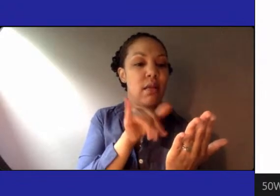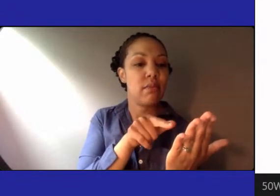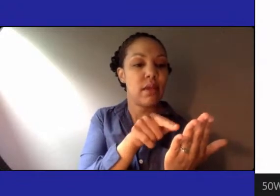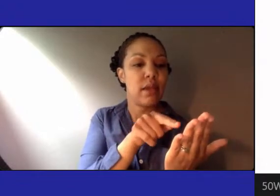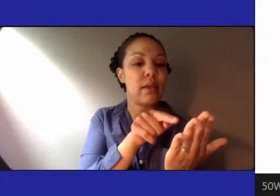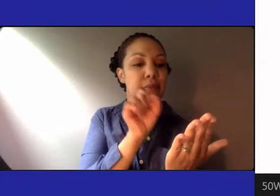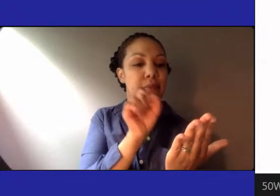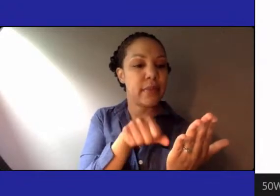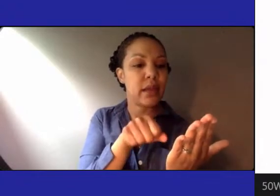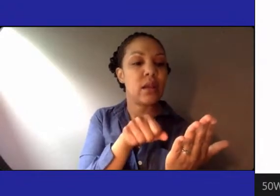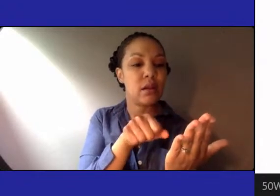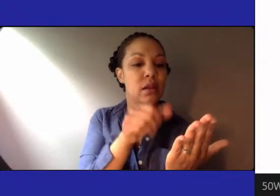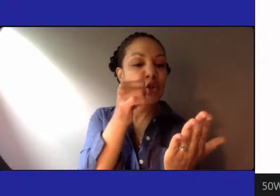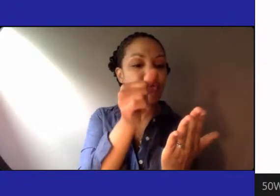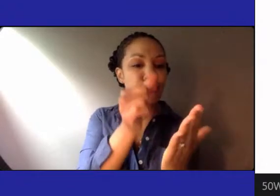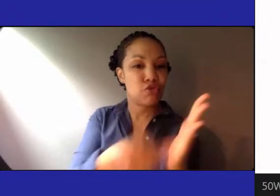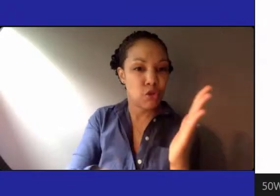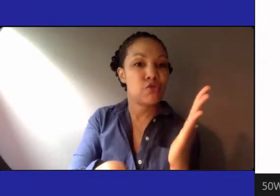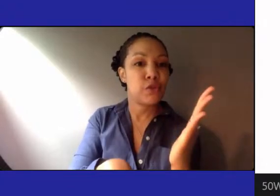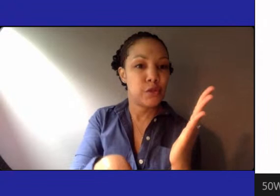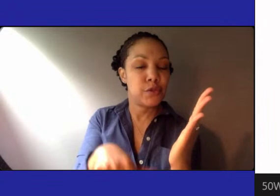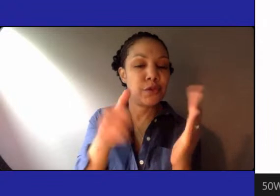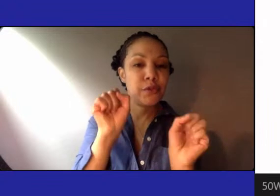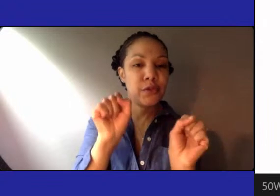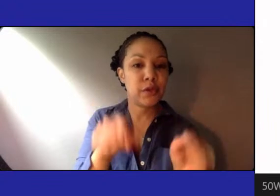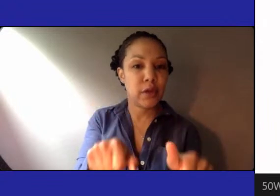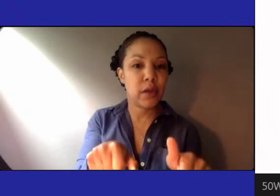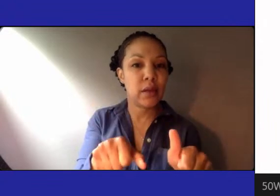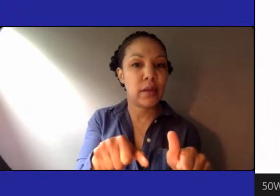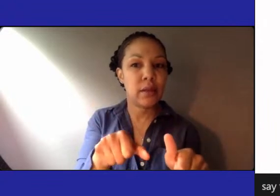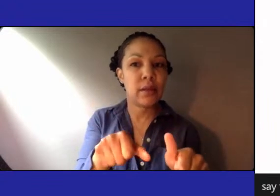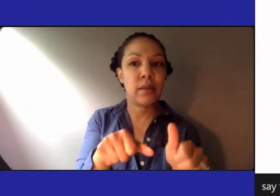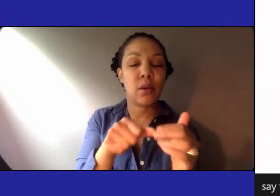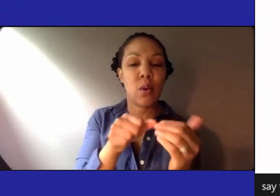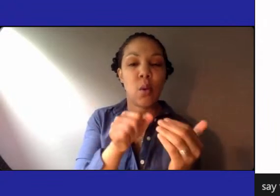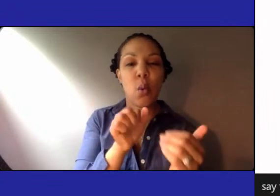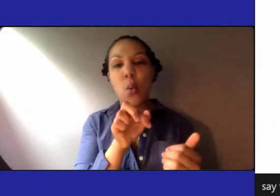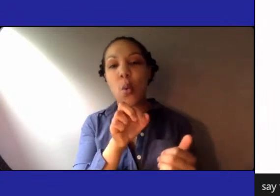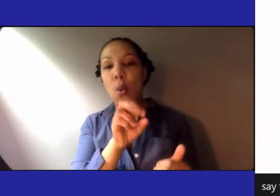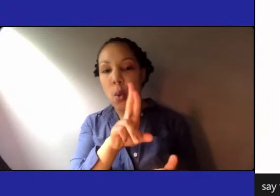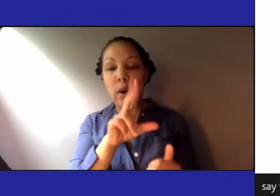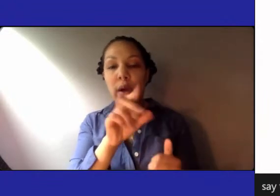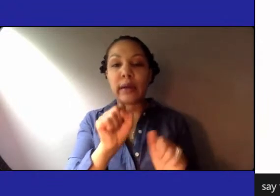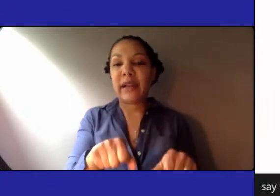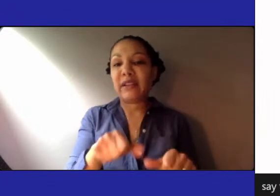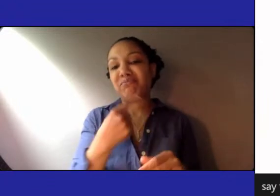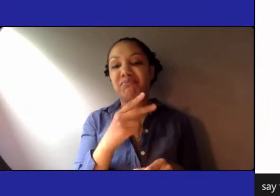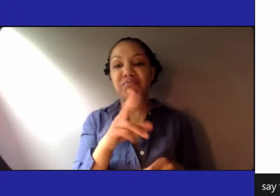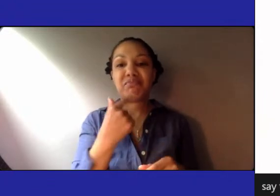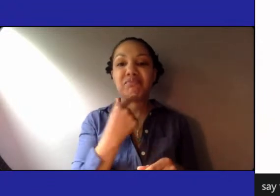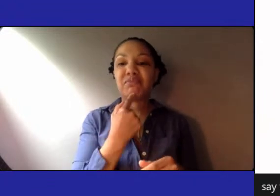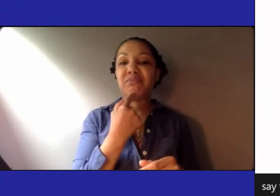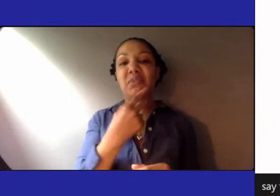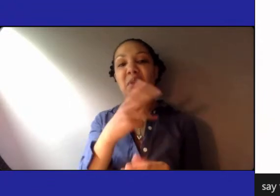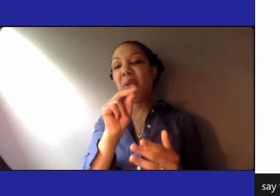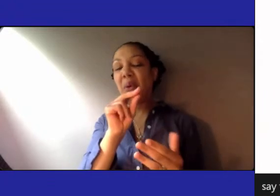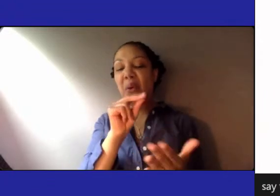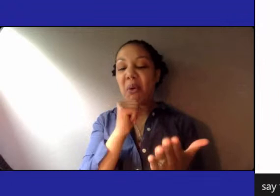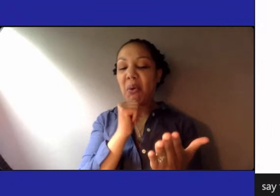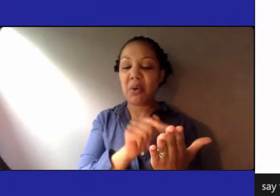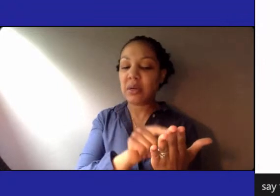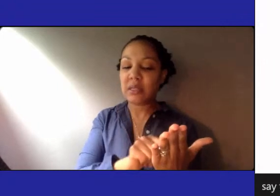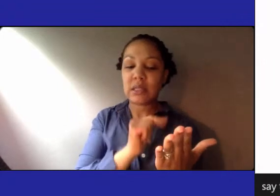Or he'll say, no, the vessel's too narrow, the vessel's too tortuous, that part of the brain is